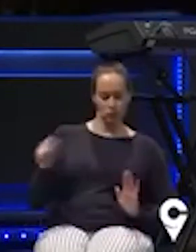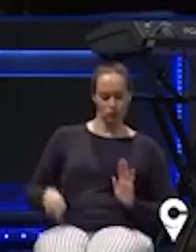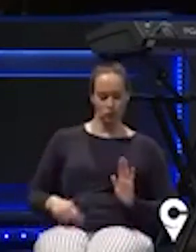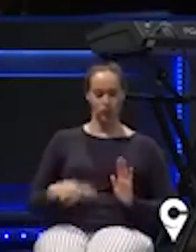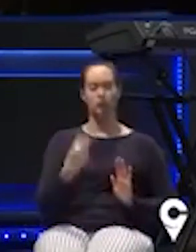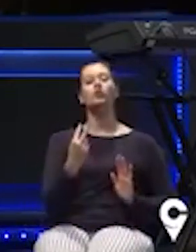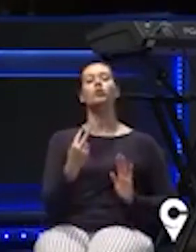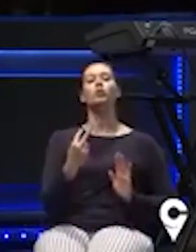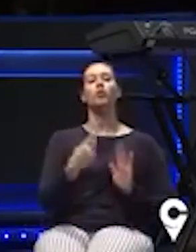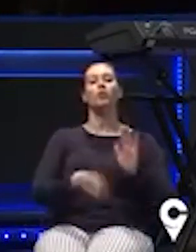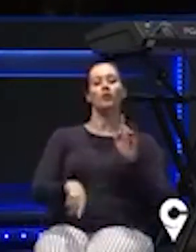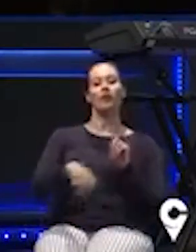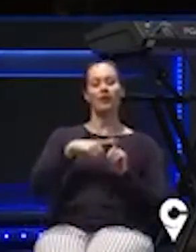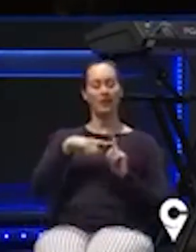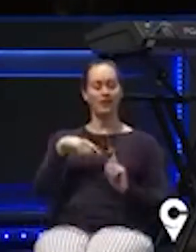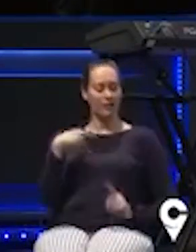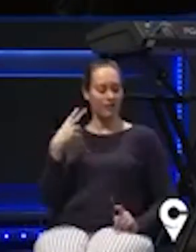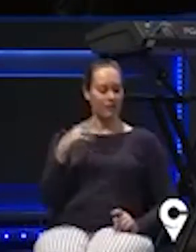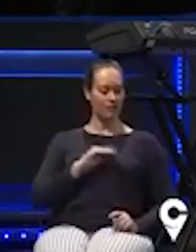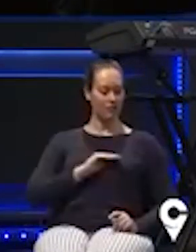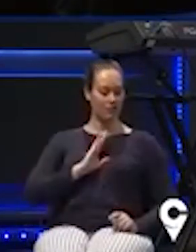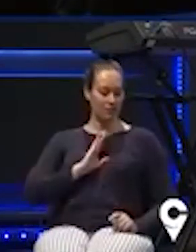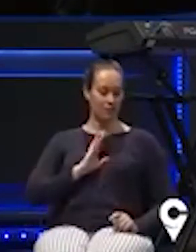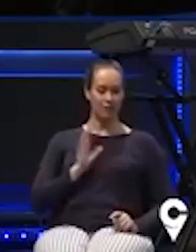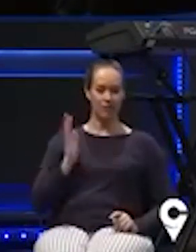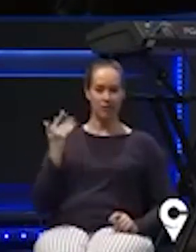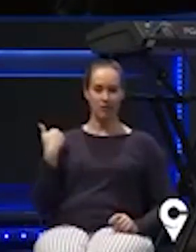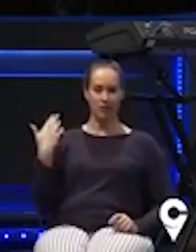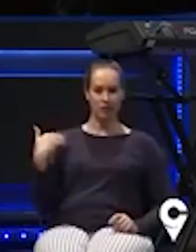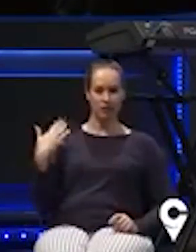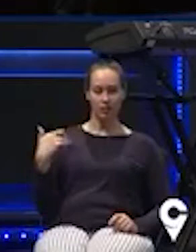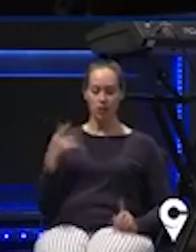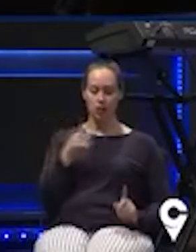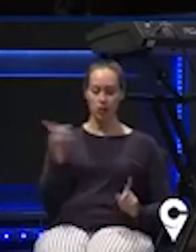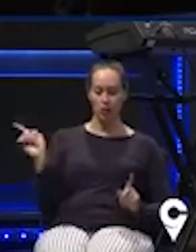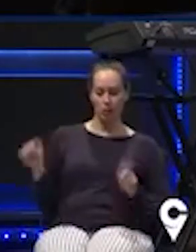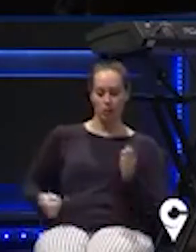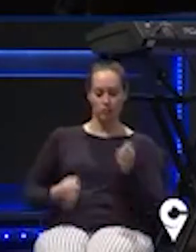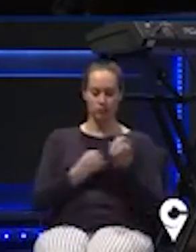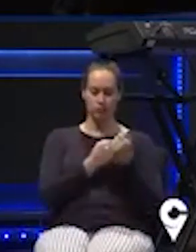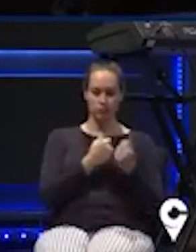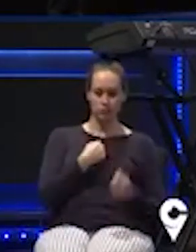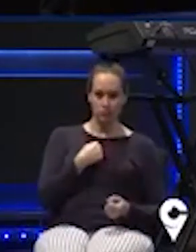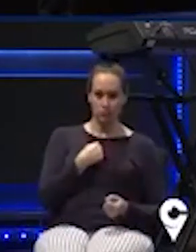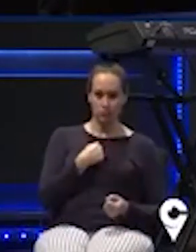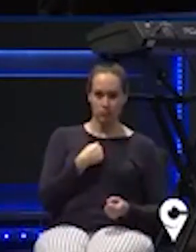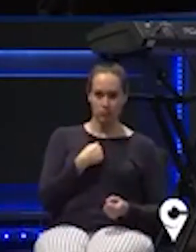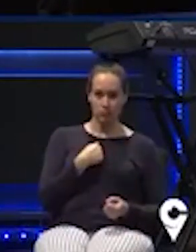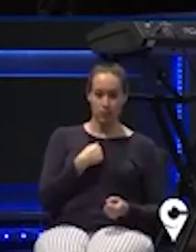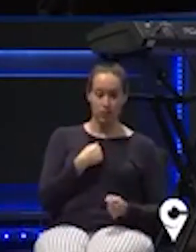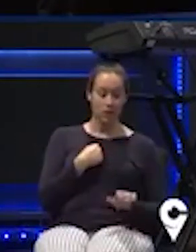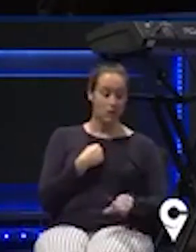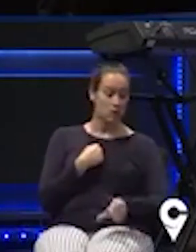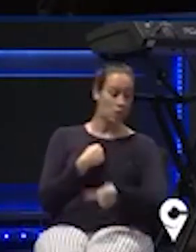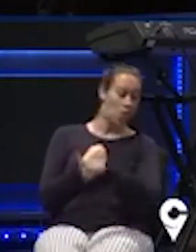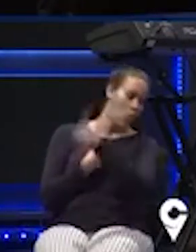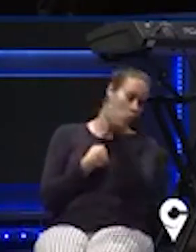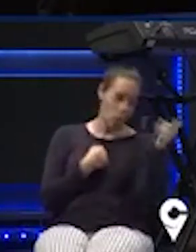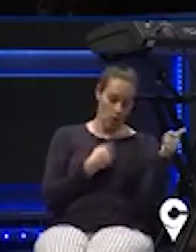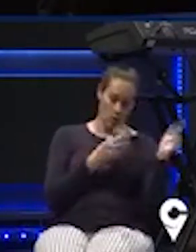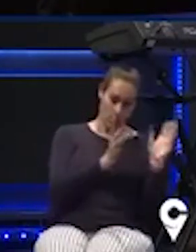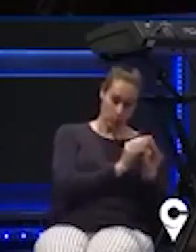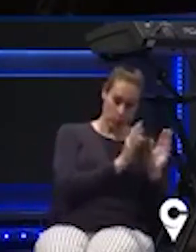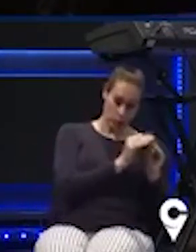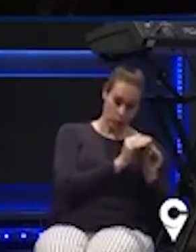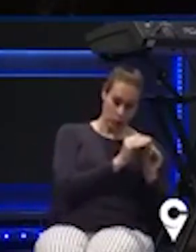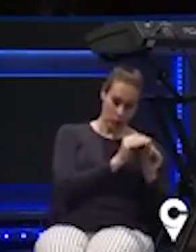demean myself in order to get myself people, to get people on my side. There's a whole nother sermon on the spirit of